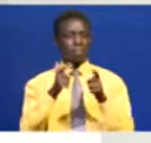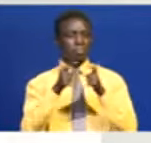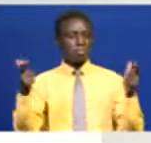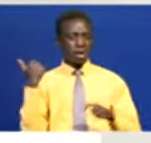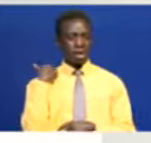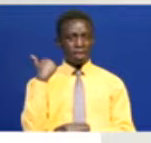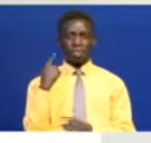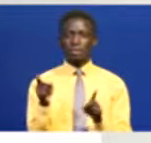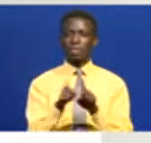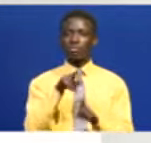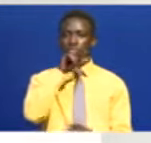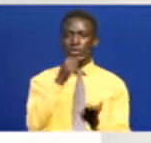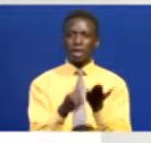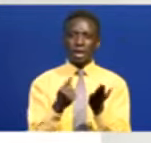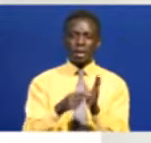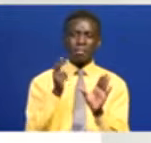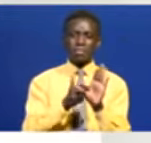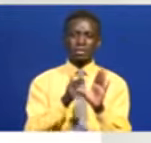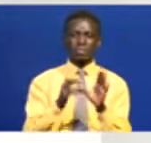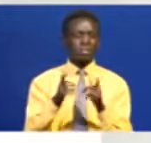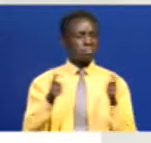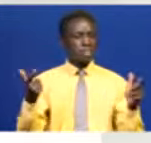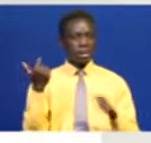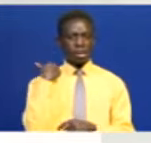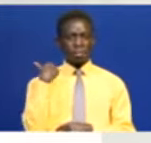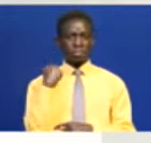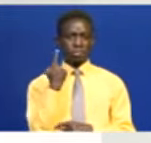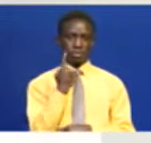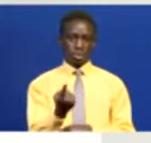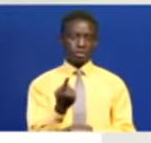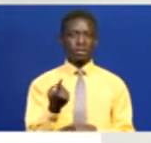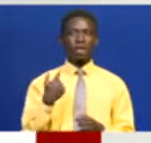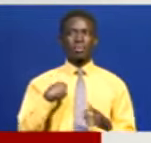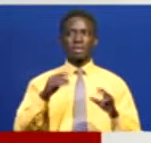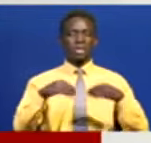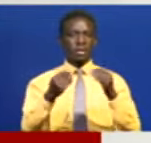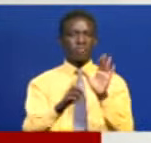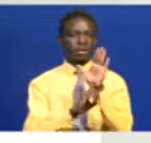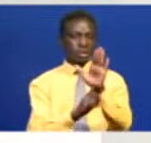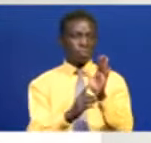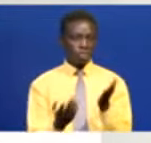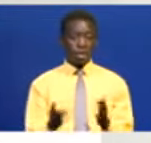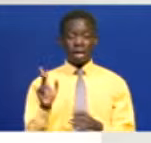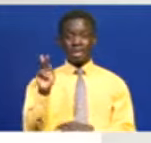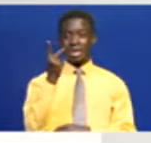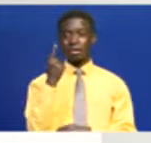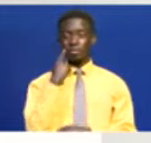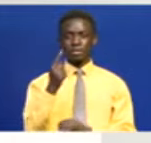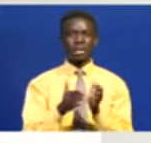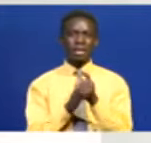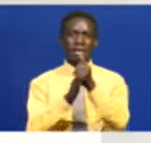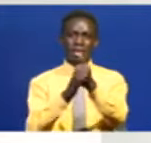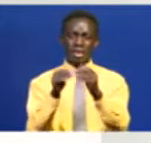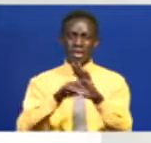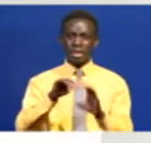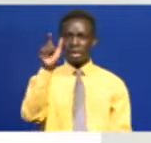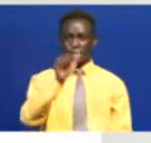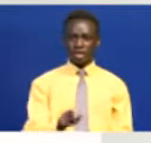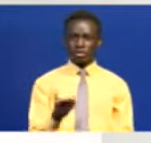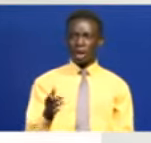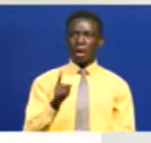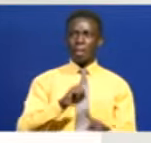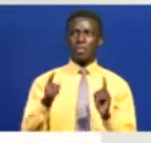is participating in big numbers. Let me just an example. You know, mm-hmm. Kenya is a leader in the region. Yes. But you know, in March,